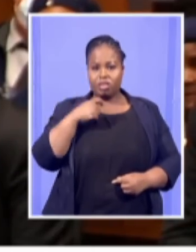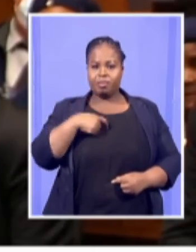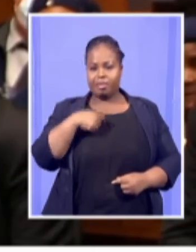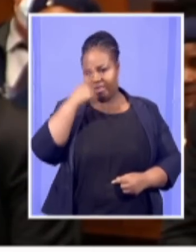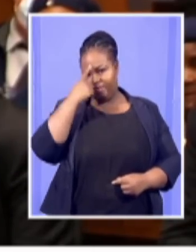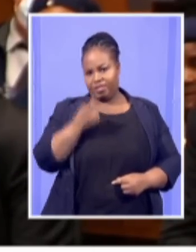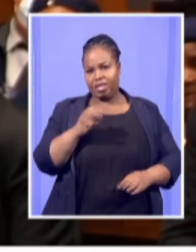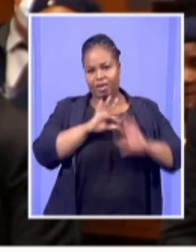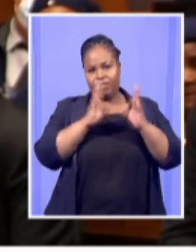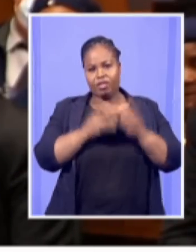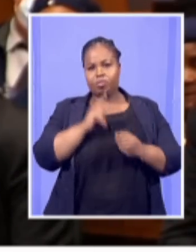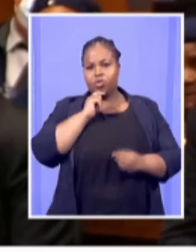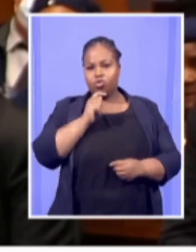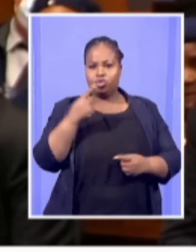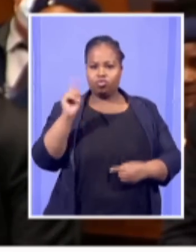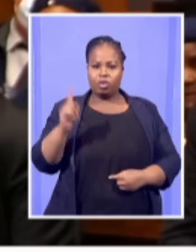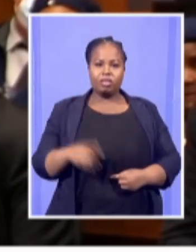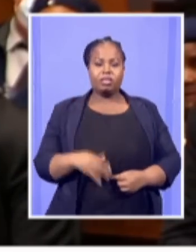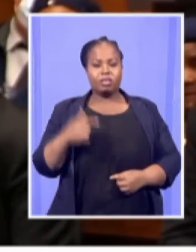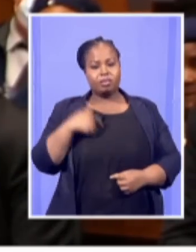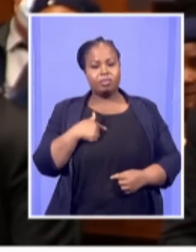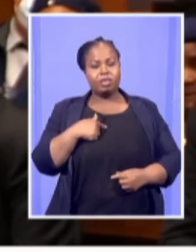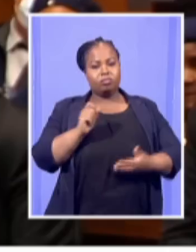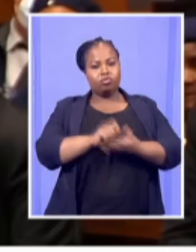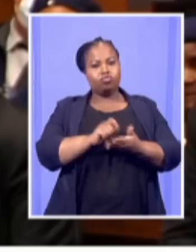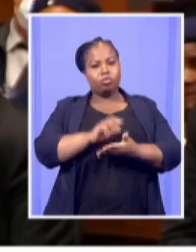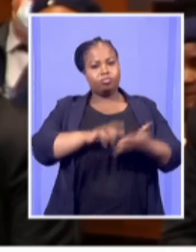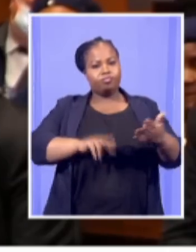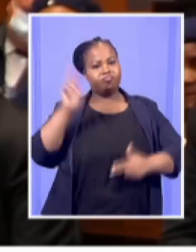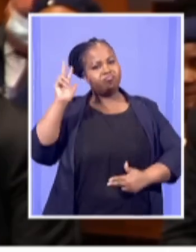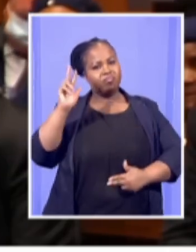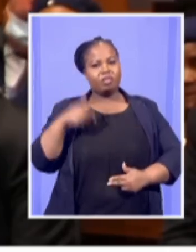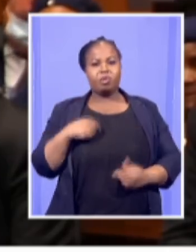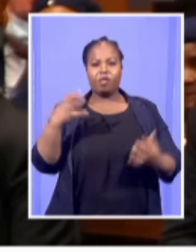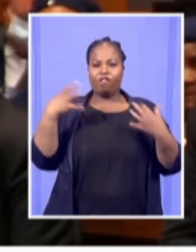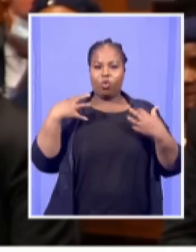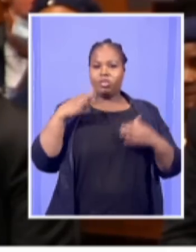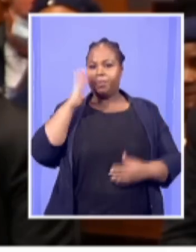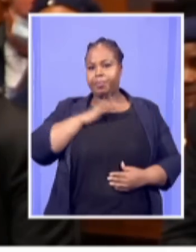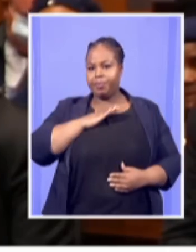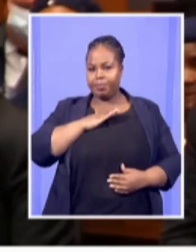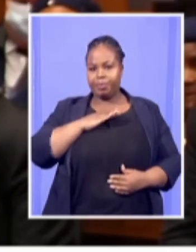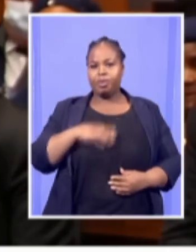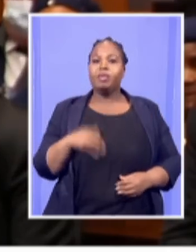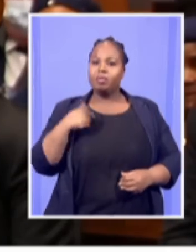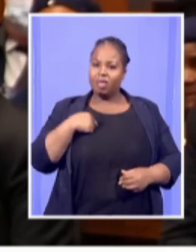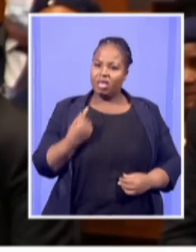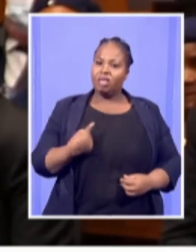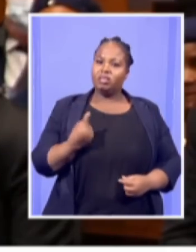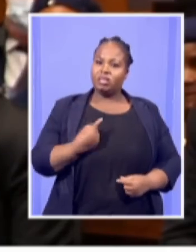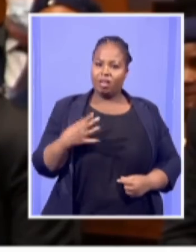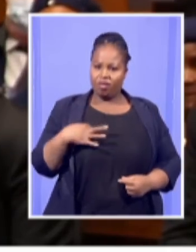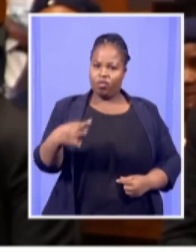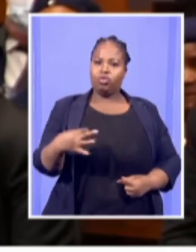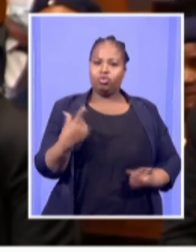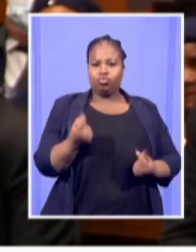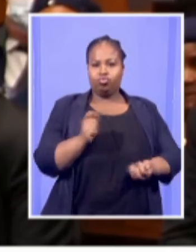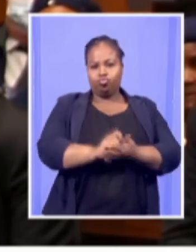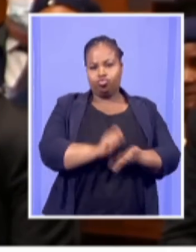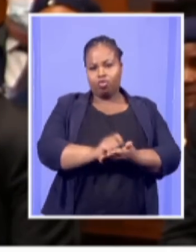and correct. I have deposed this affidavit of my own free will, and I have not been unduly influenced in any manner to do